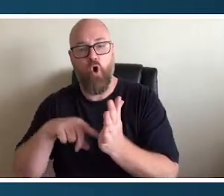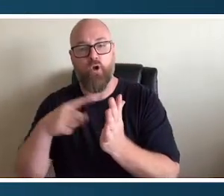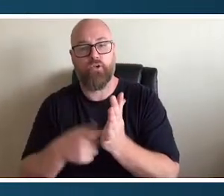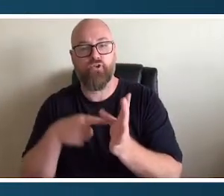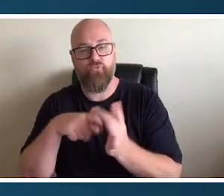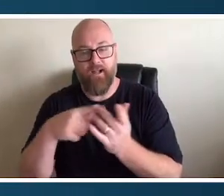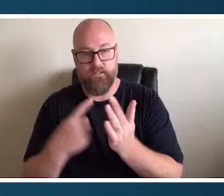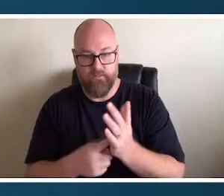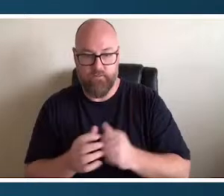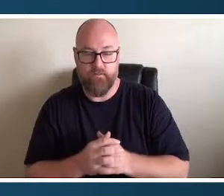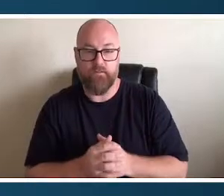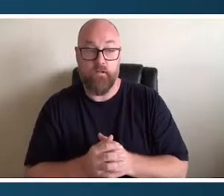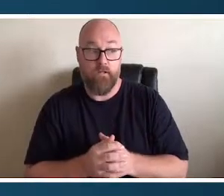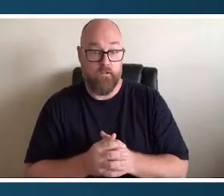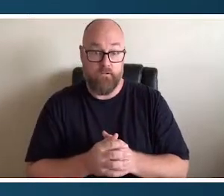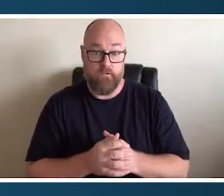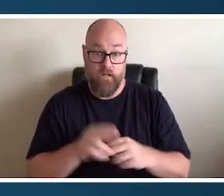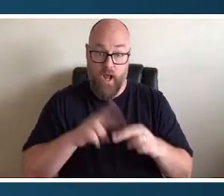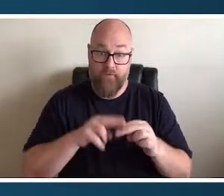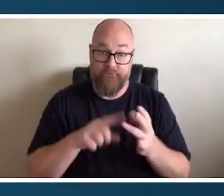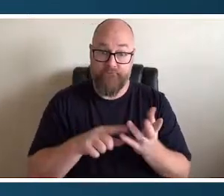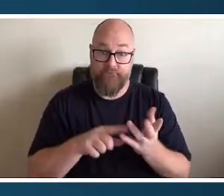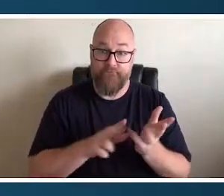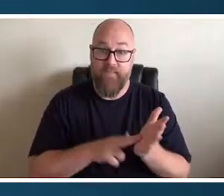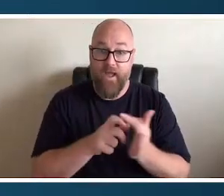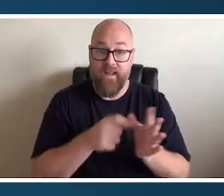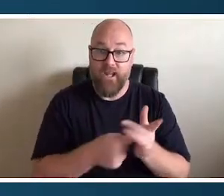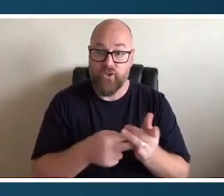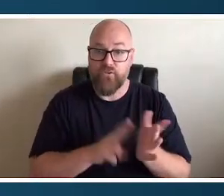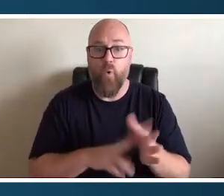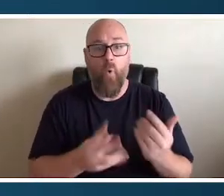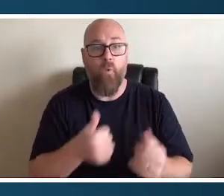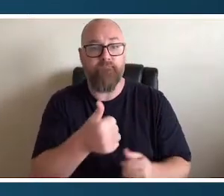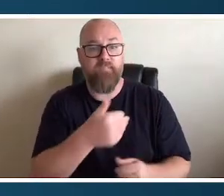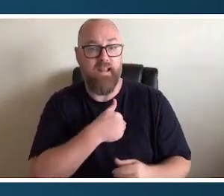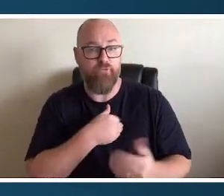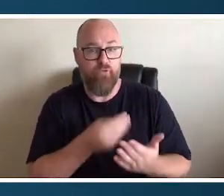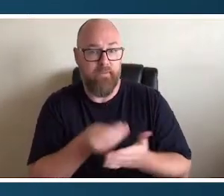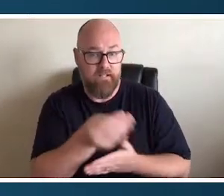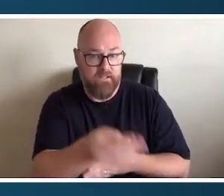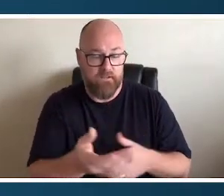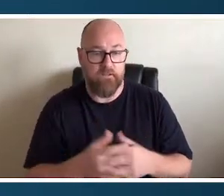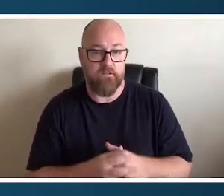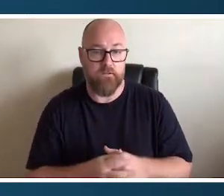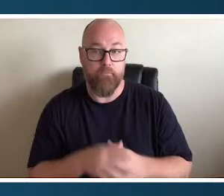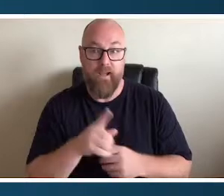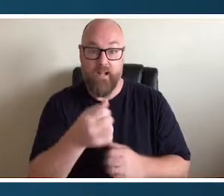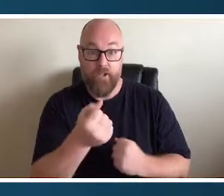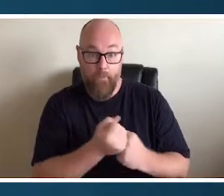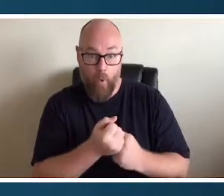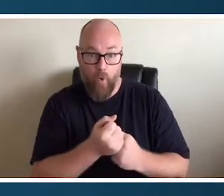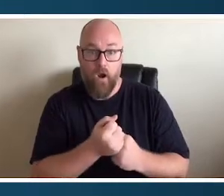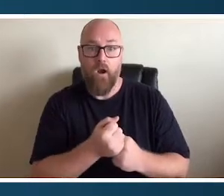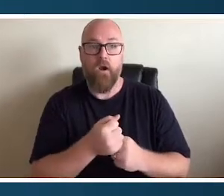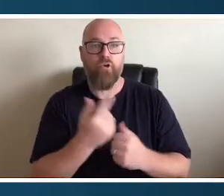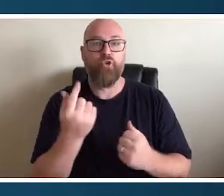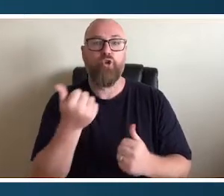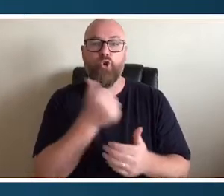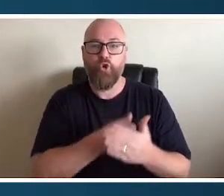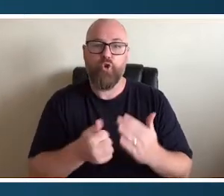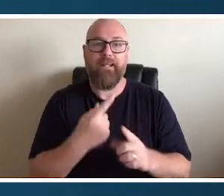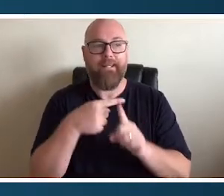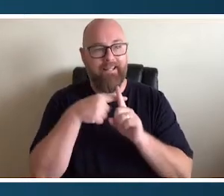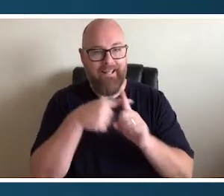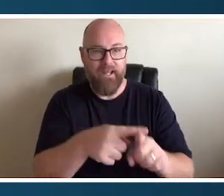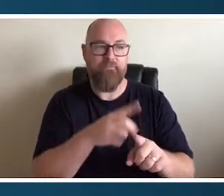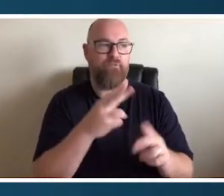community initiatives, but their support is usually targeted at specific themes or sectors, which might